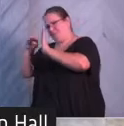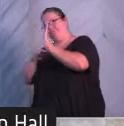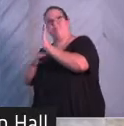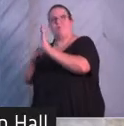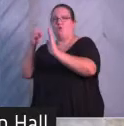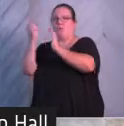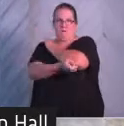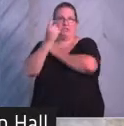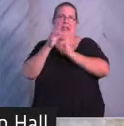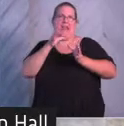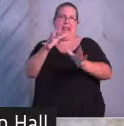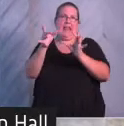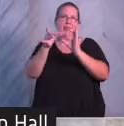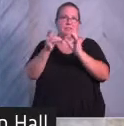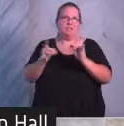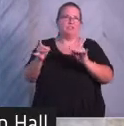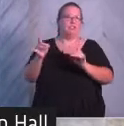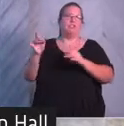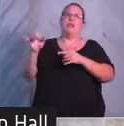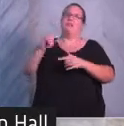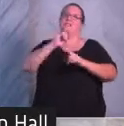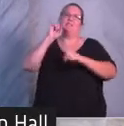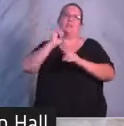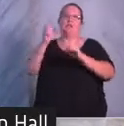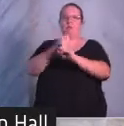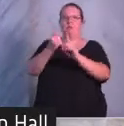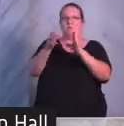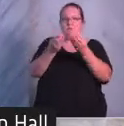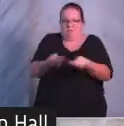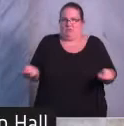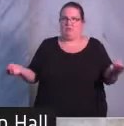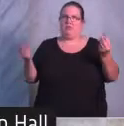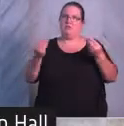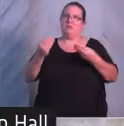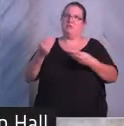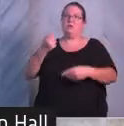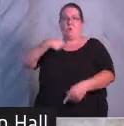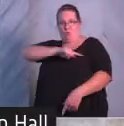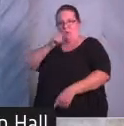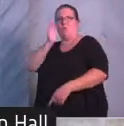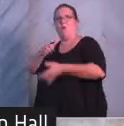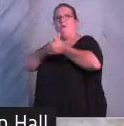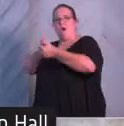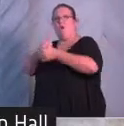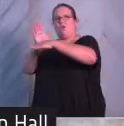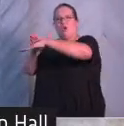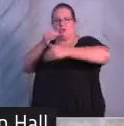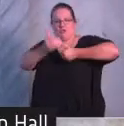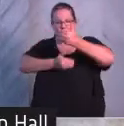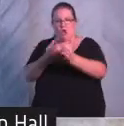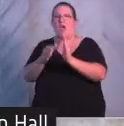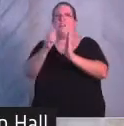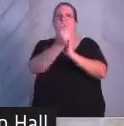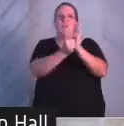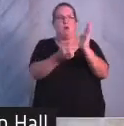incitement to violence, and sexually abusive material. Canada's Conservatives will follow the consultation process and review the eventual legislation